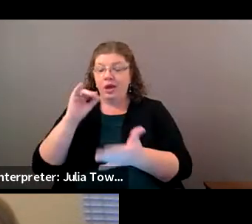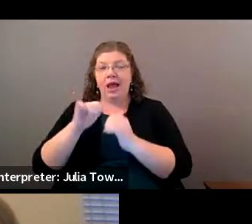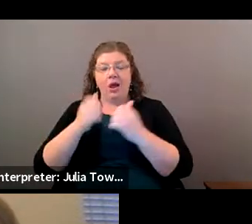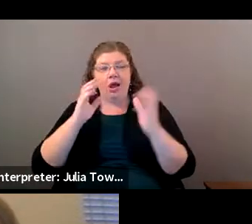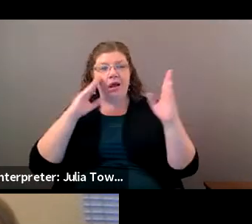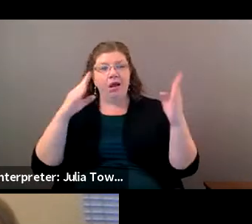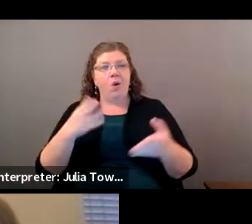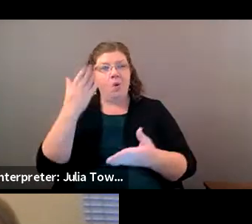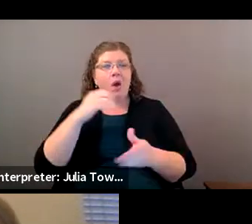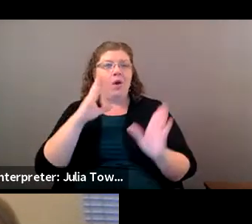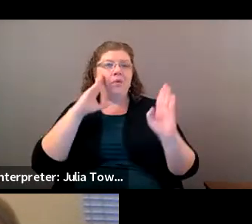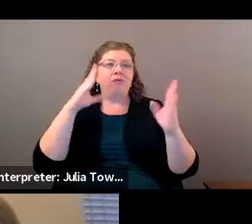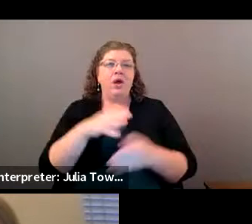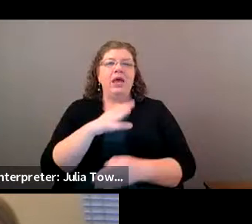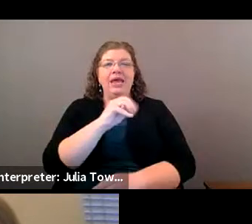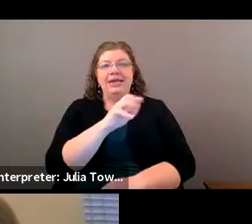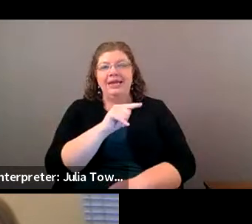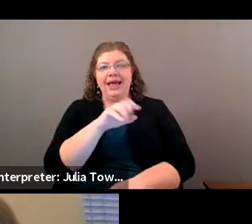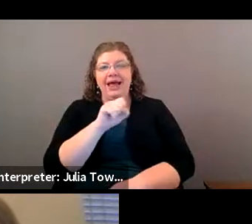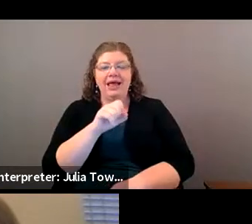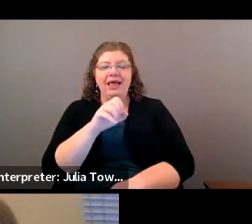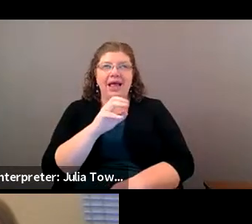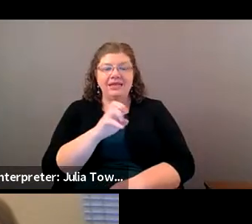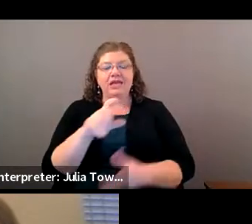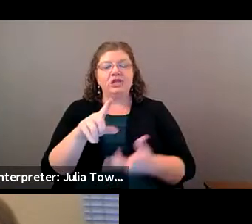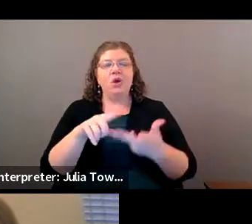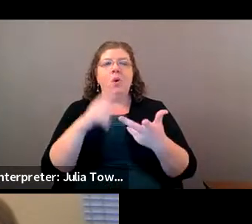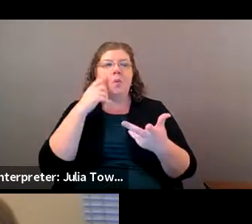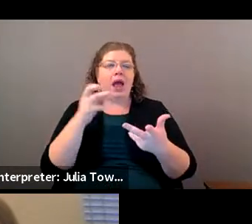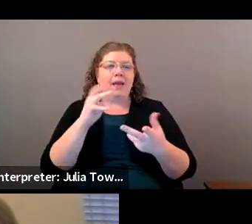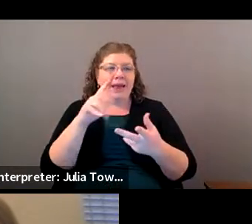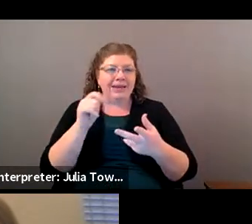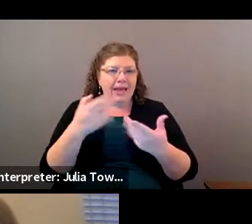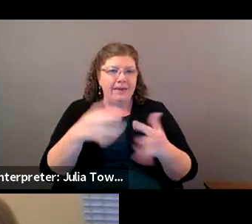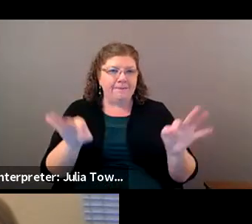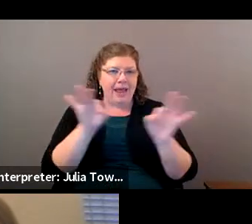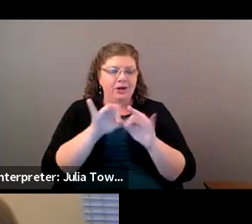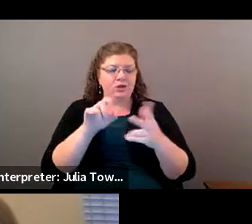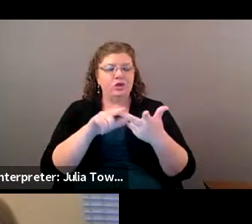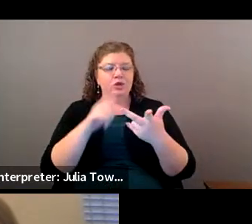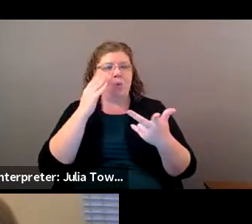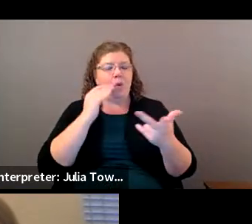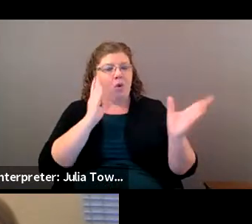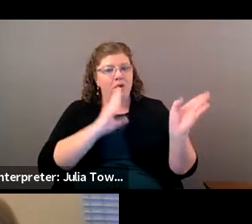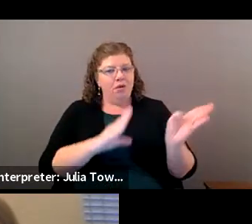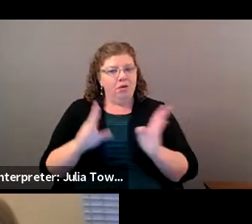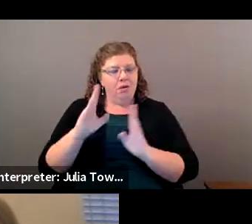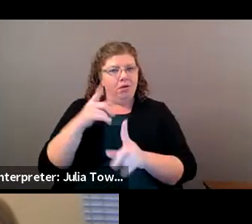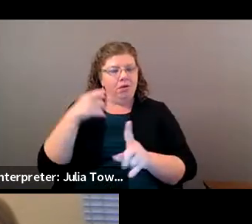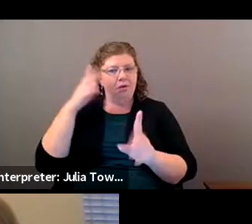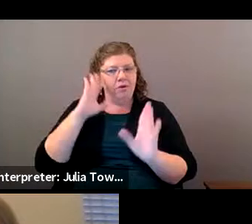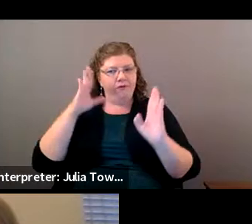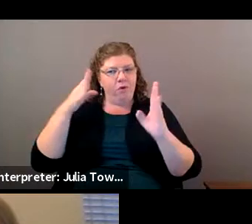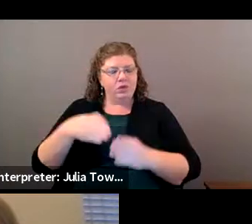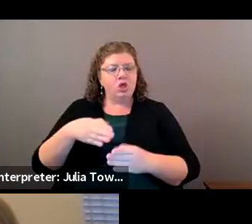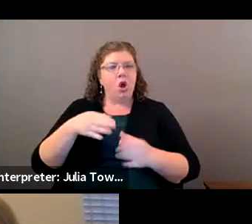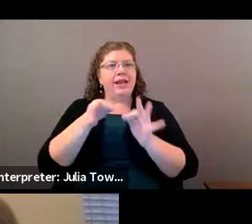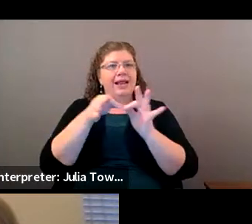on MTSS, why meta matters, why we are being strategic about language and